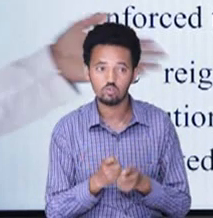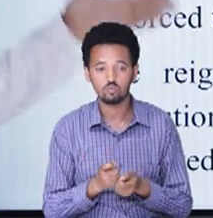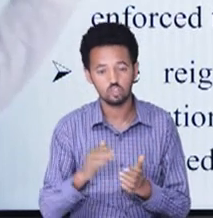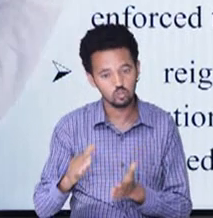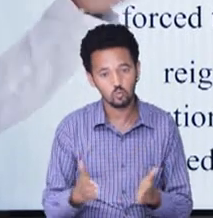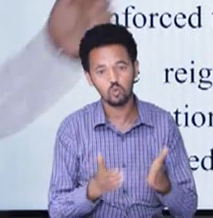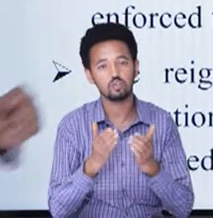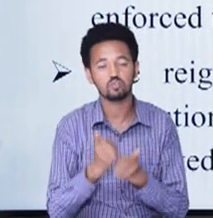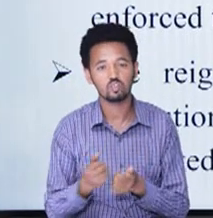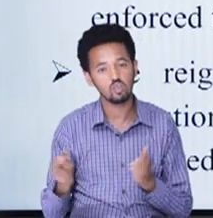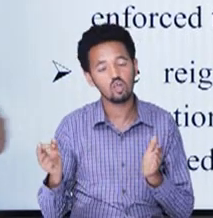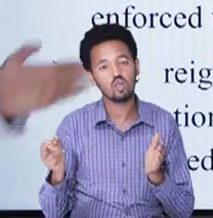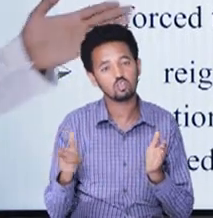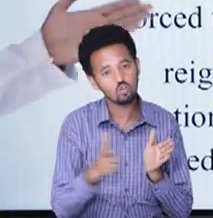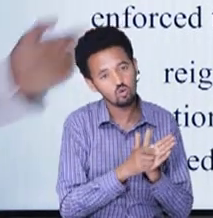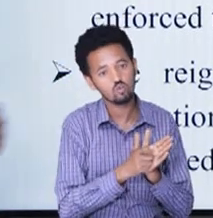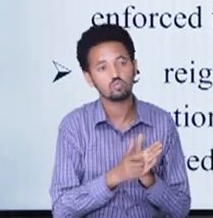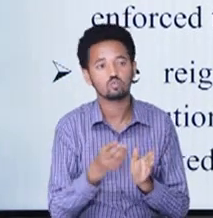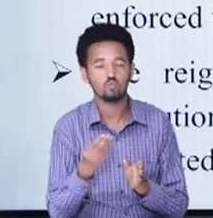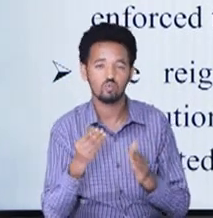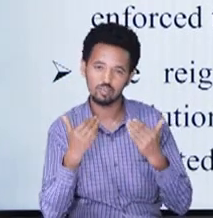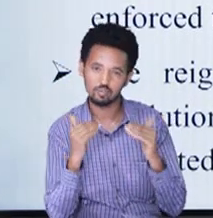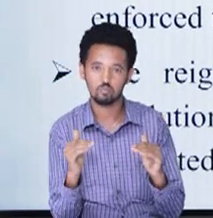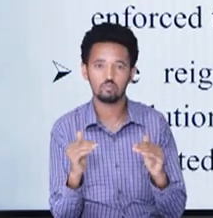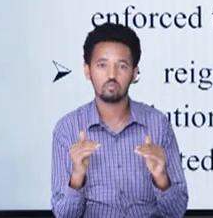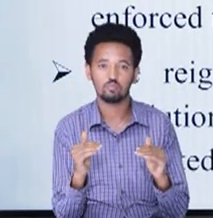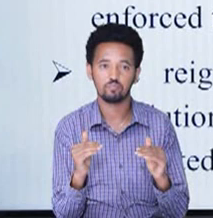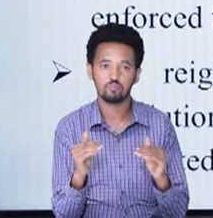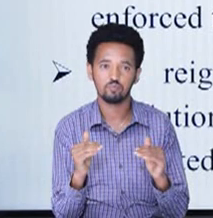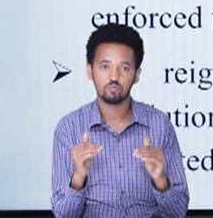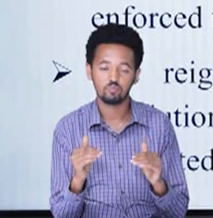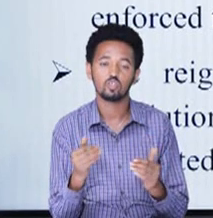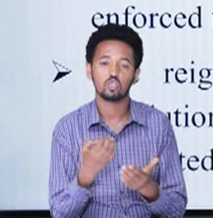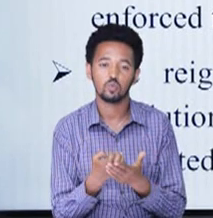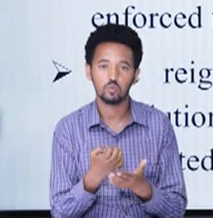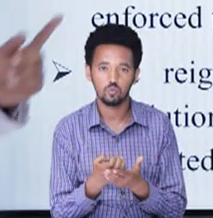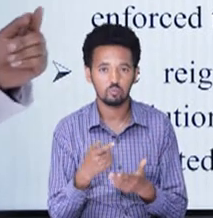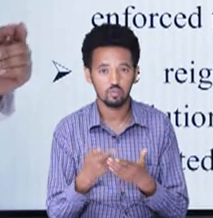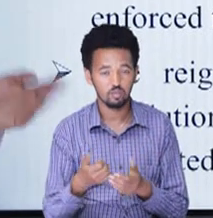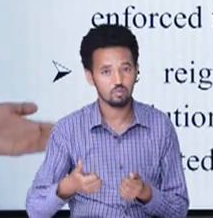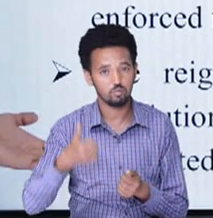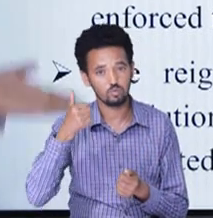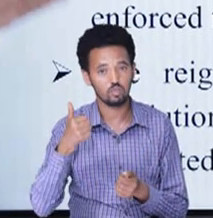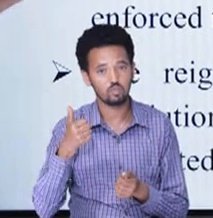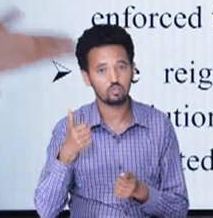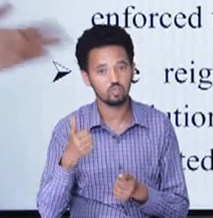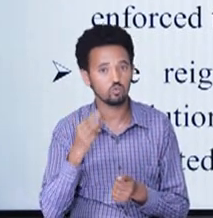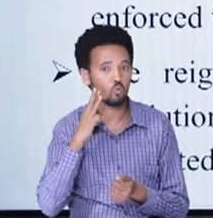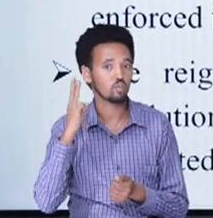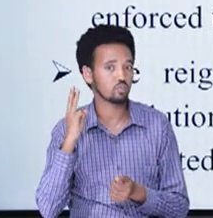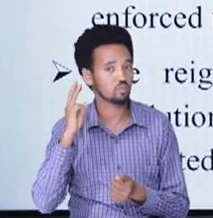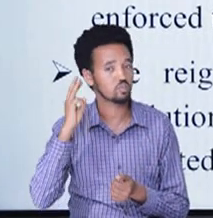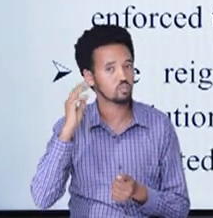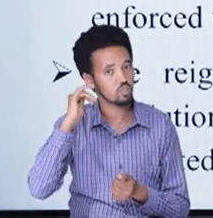wage, and law of maximum was enforced by stabilizing the economy. This was the measure of Jacobins.